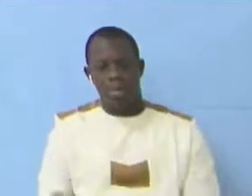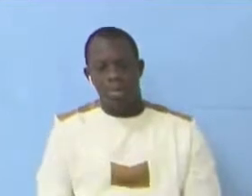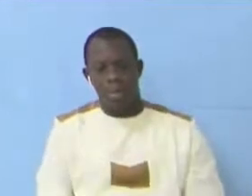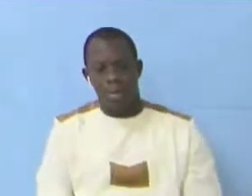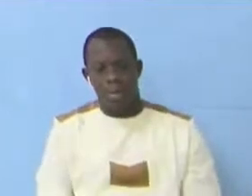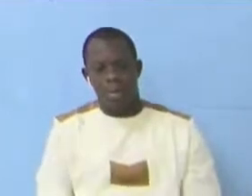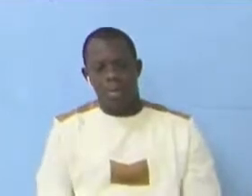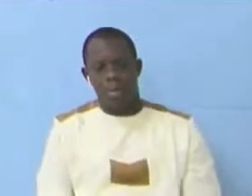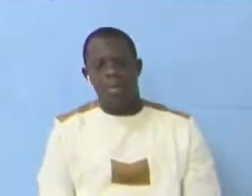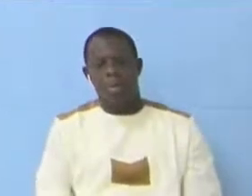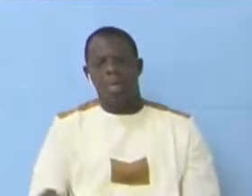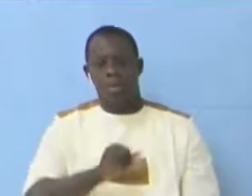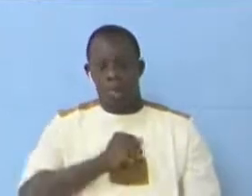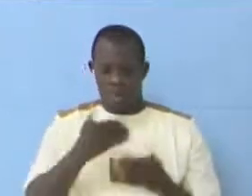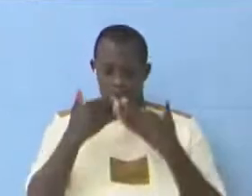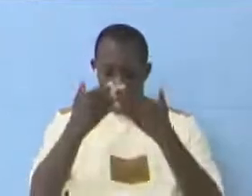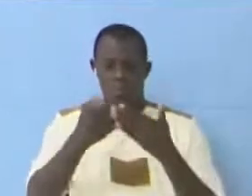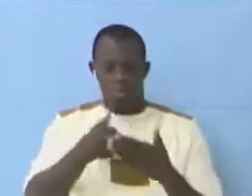He told me in Wolof.